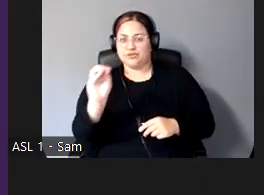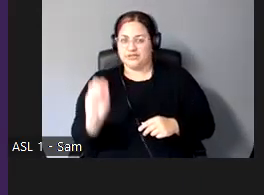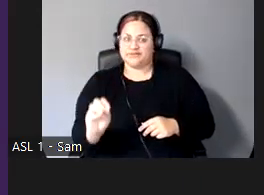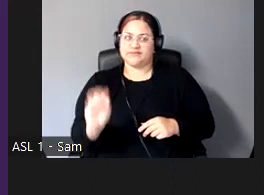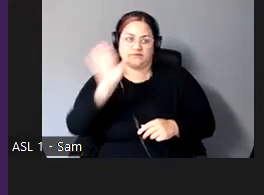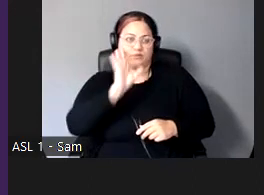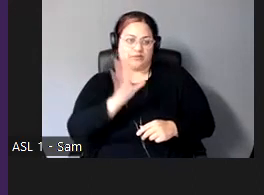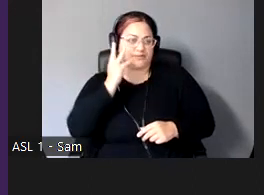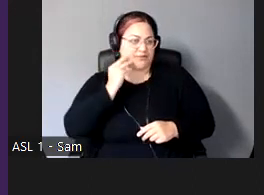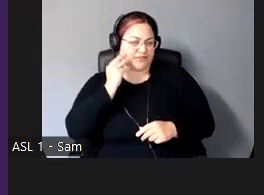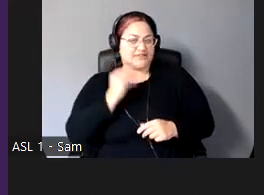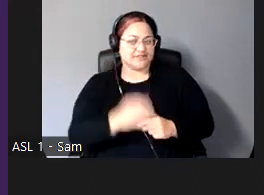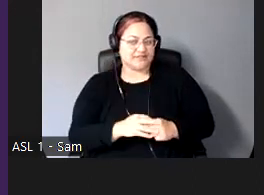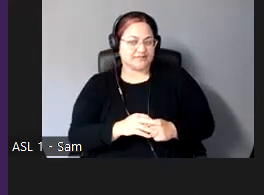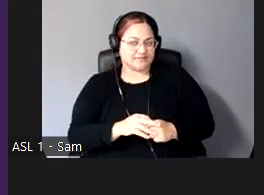is